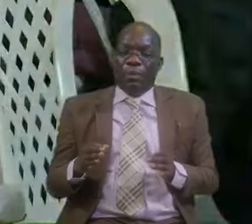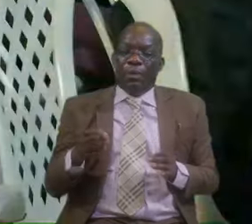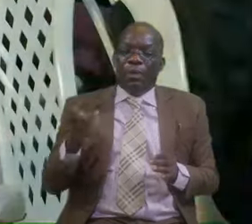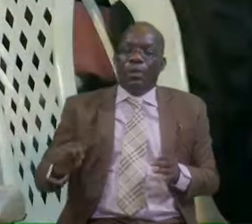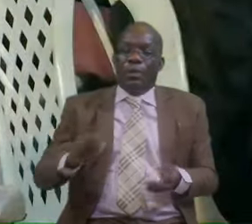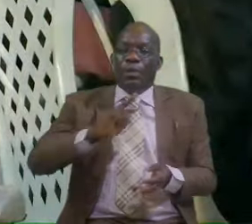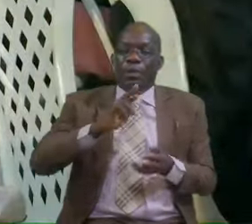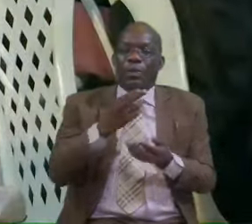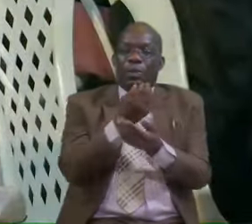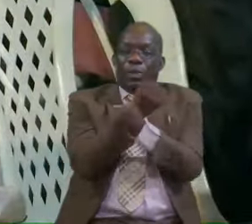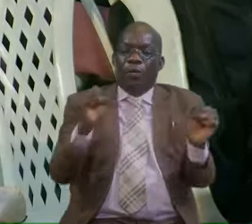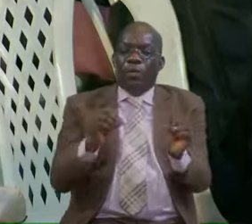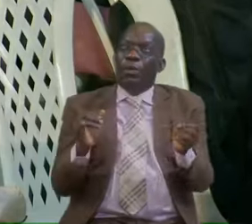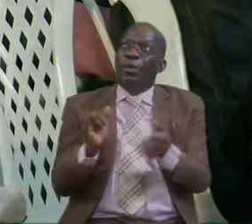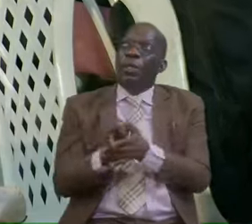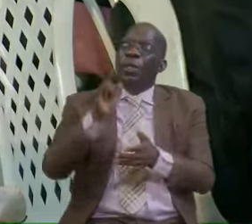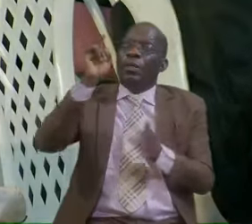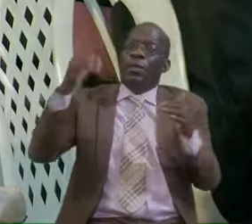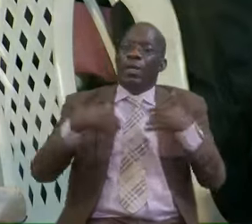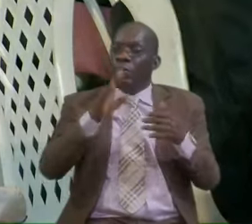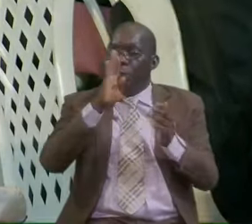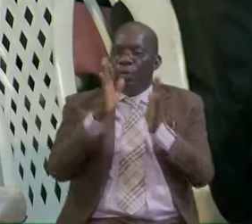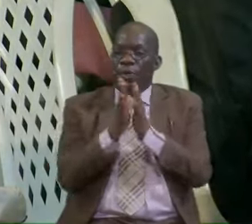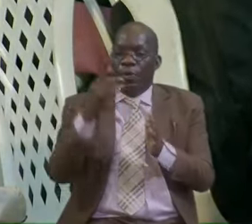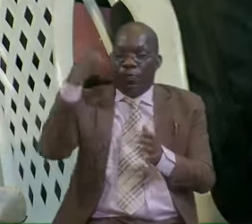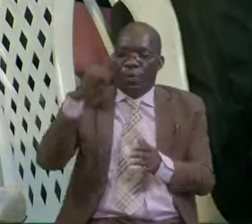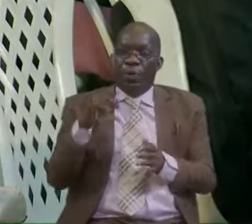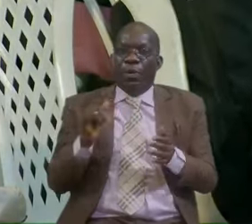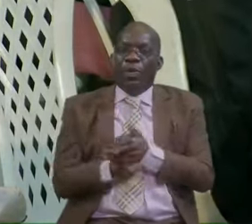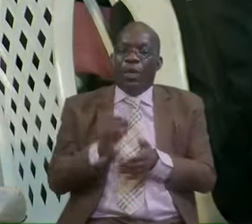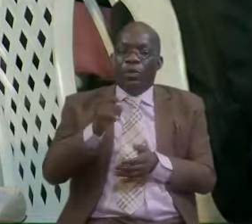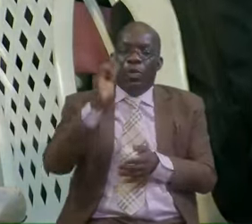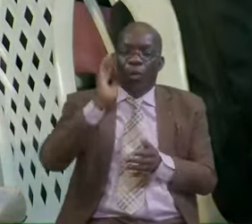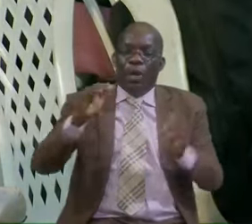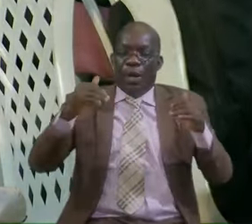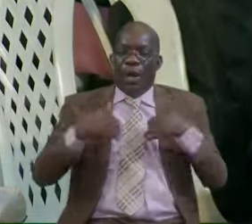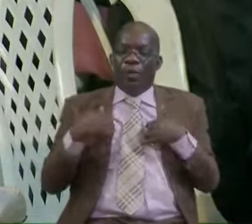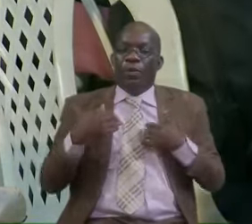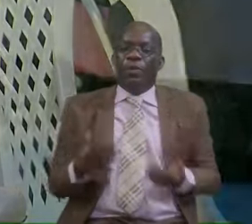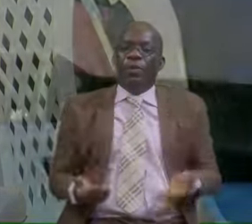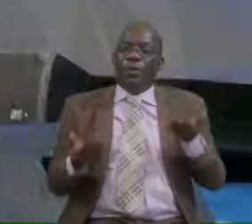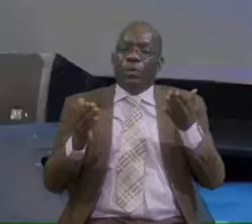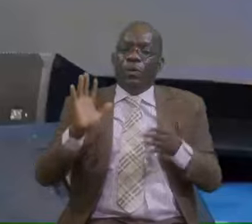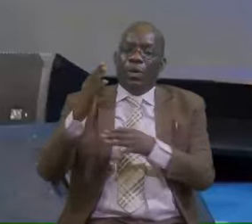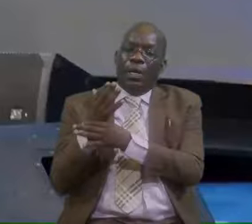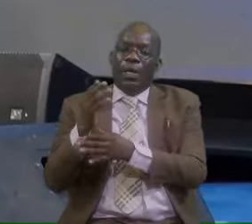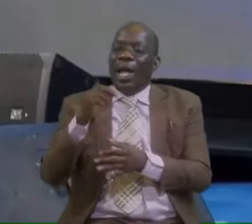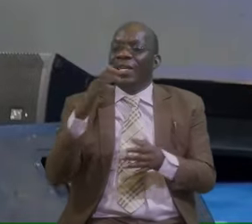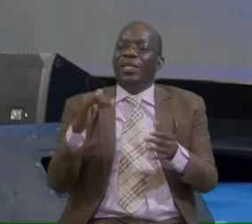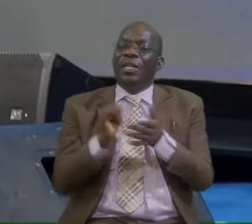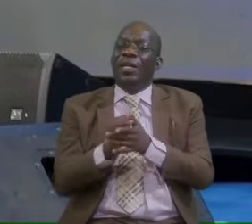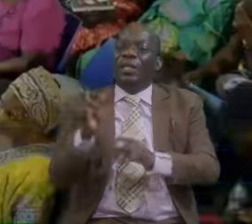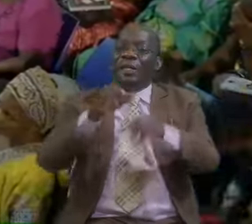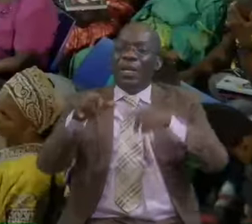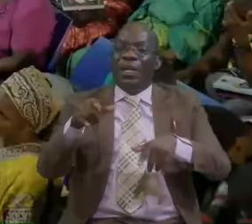been praying for, that you will have. Raise up that hand and say, Lord, here am I. You have